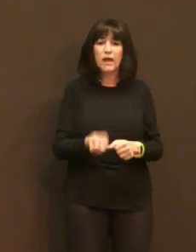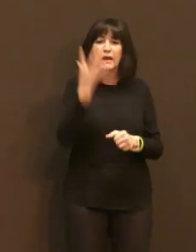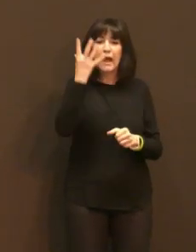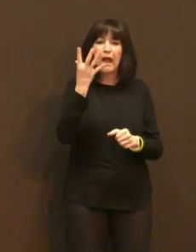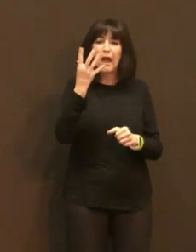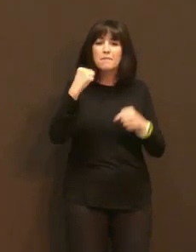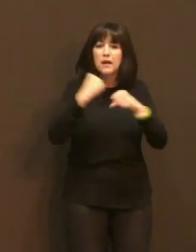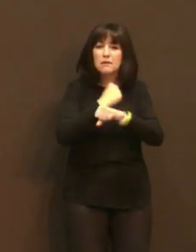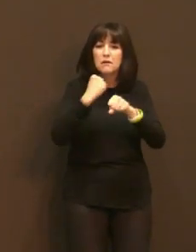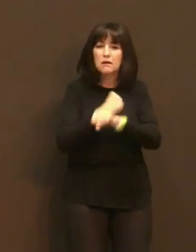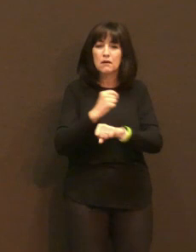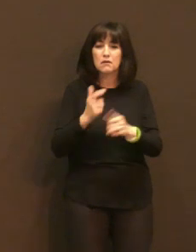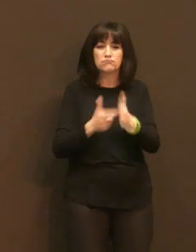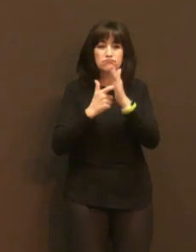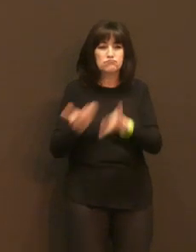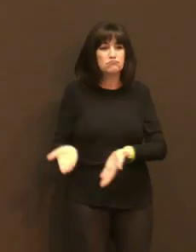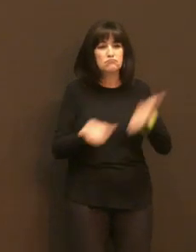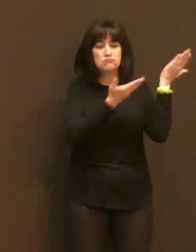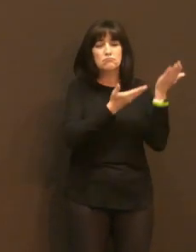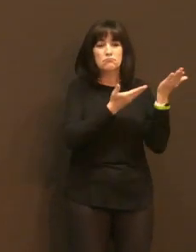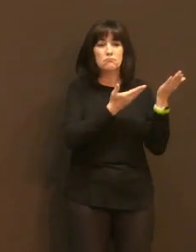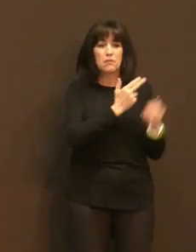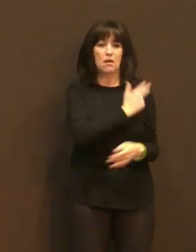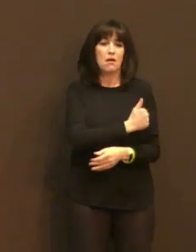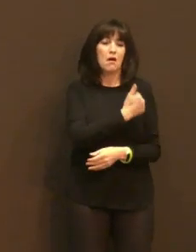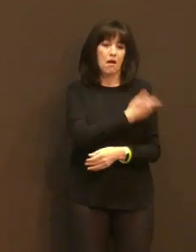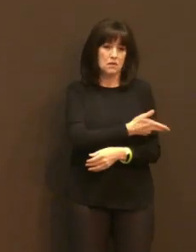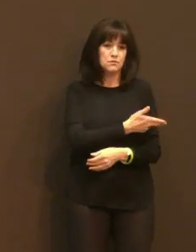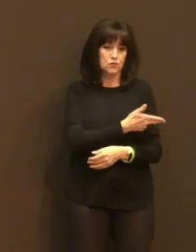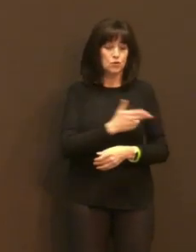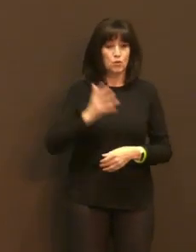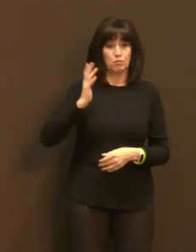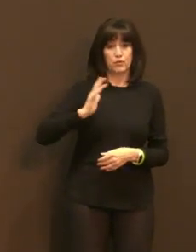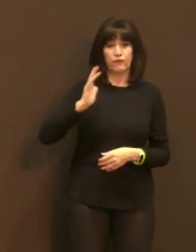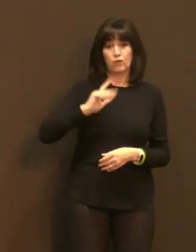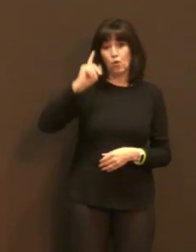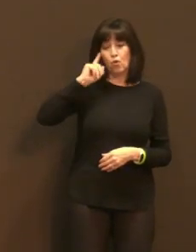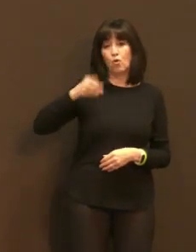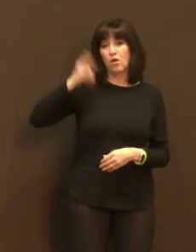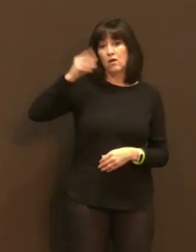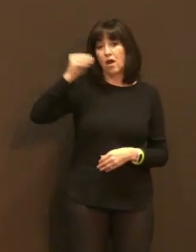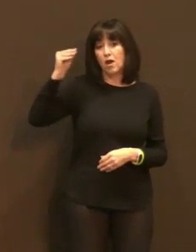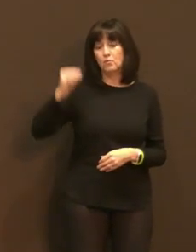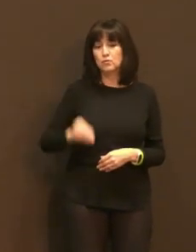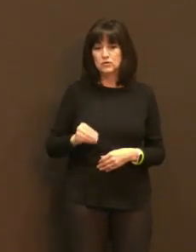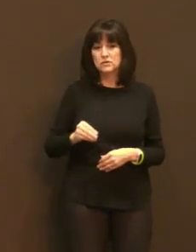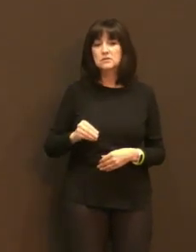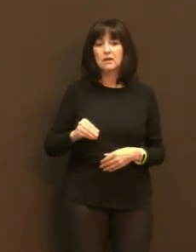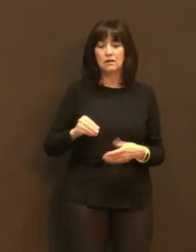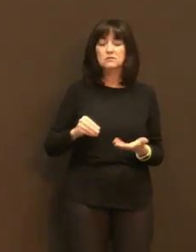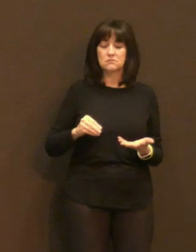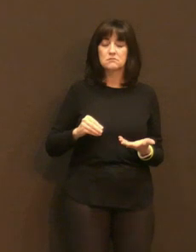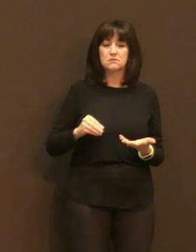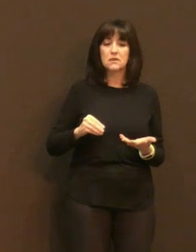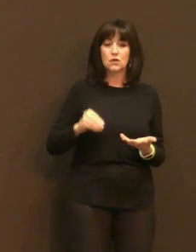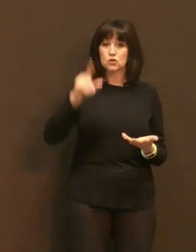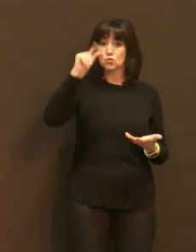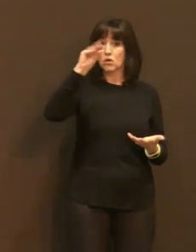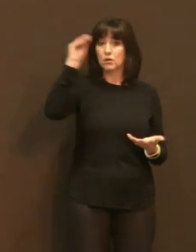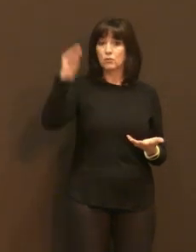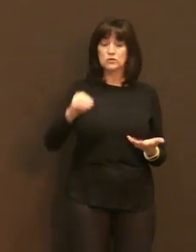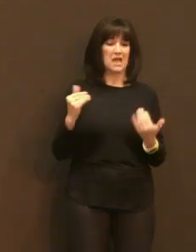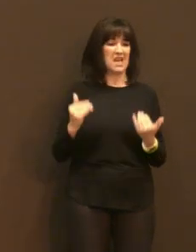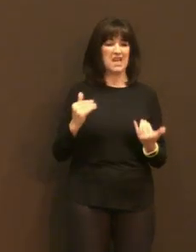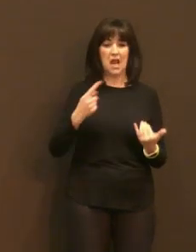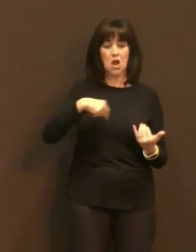or a percentage breakdown of 15%, so 5% less than our original projections.